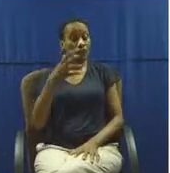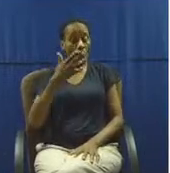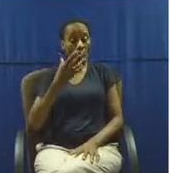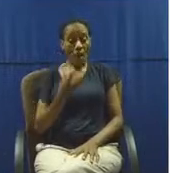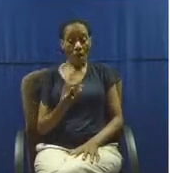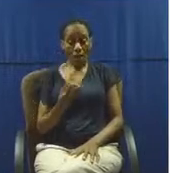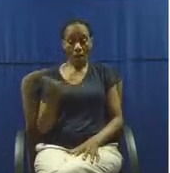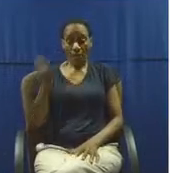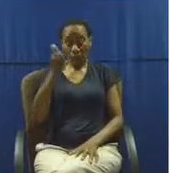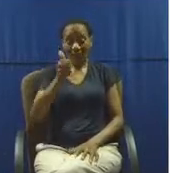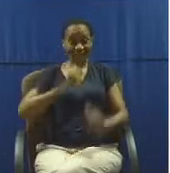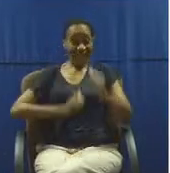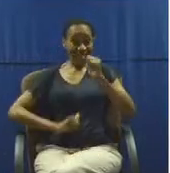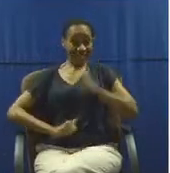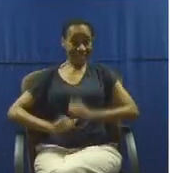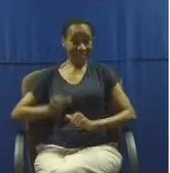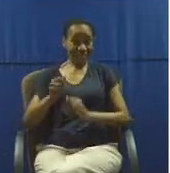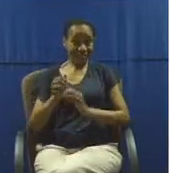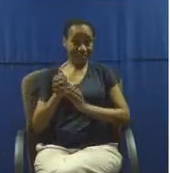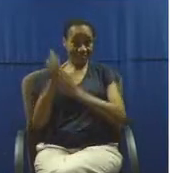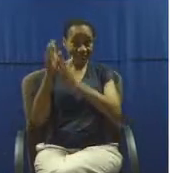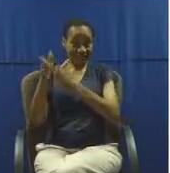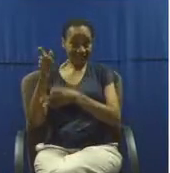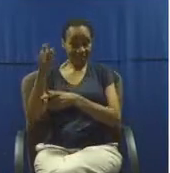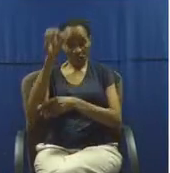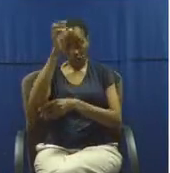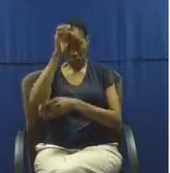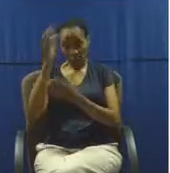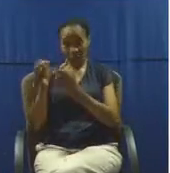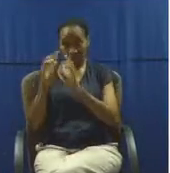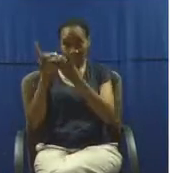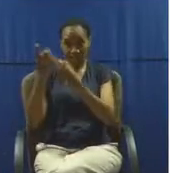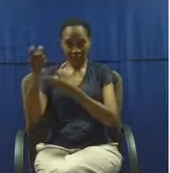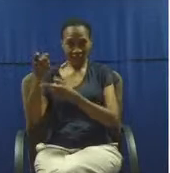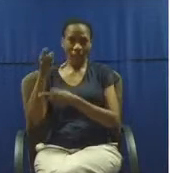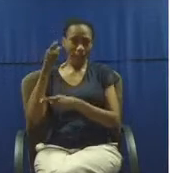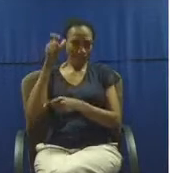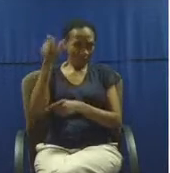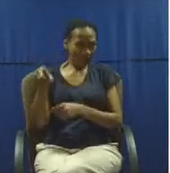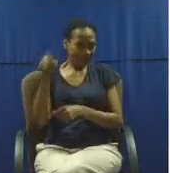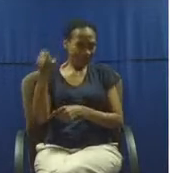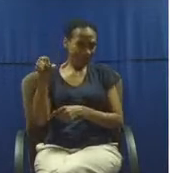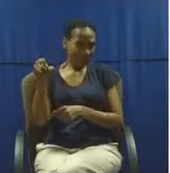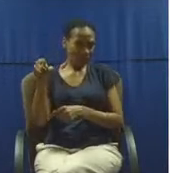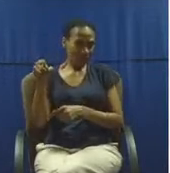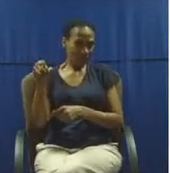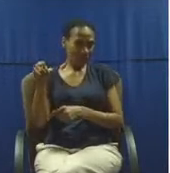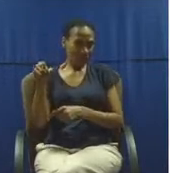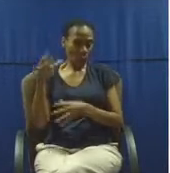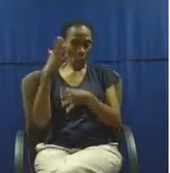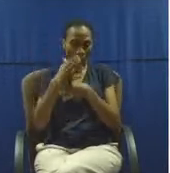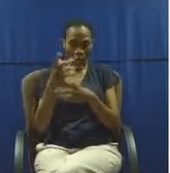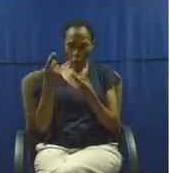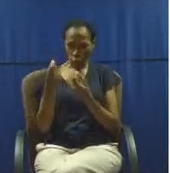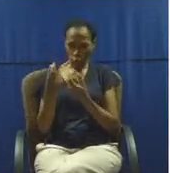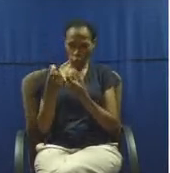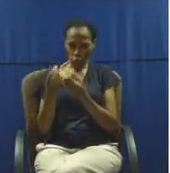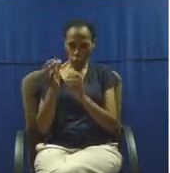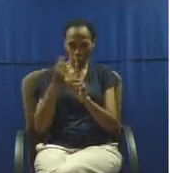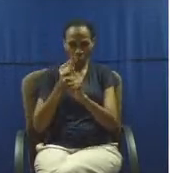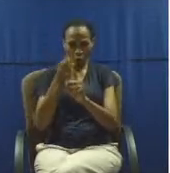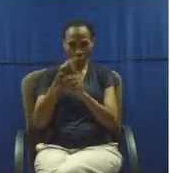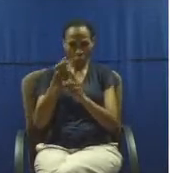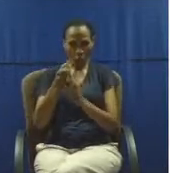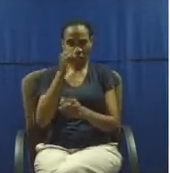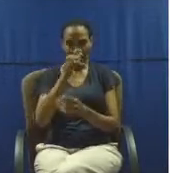is also not creating a conducive situation for effectively fighting crime.